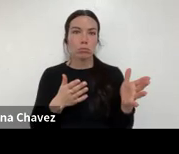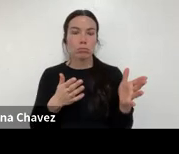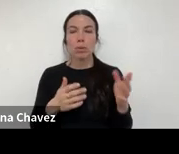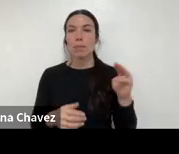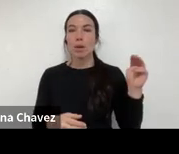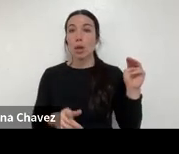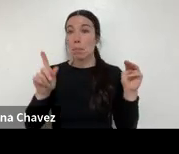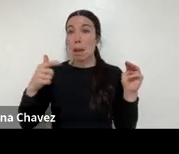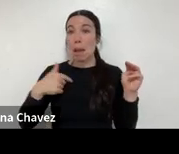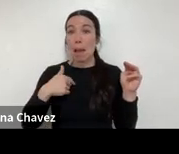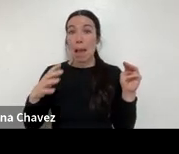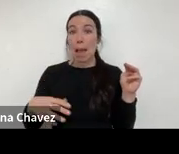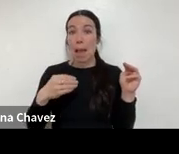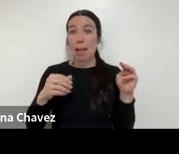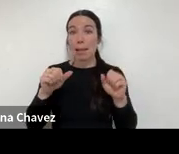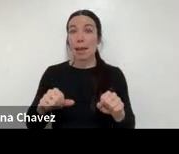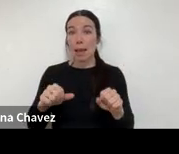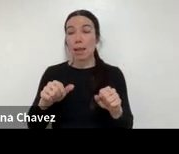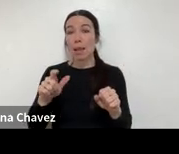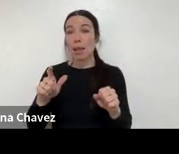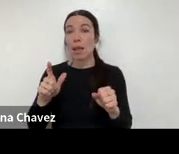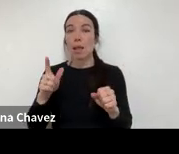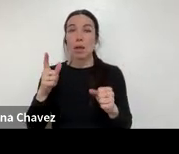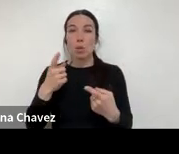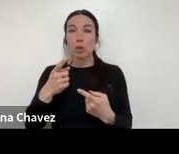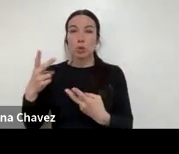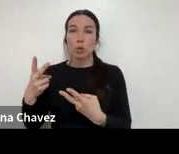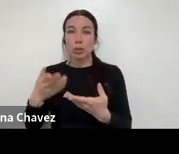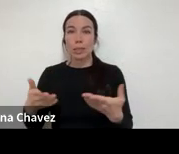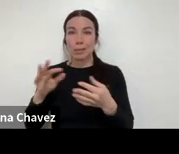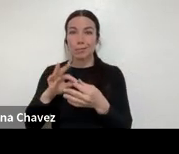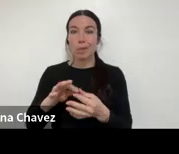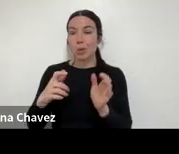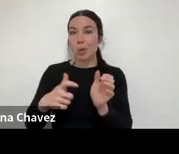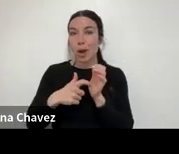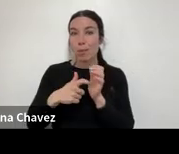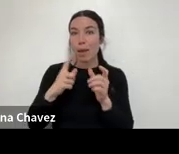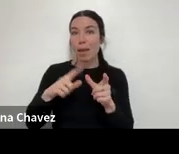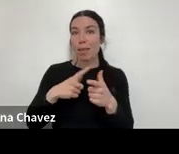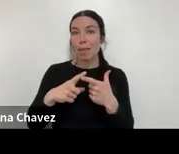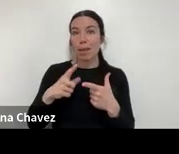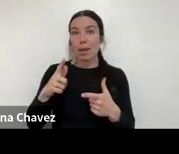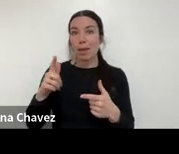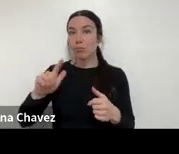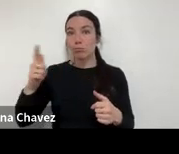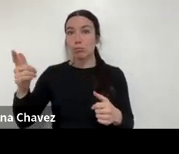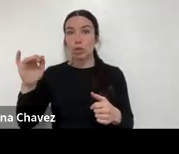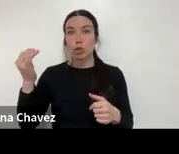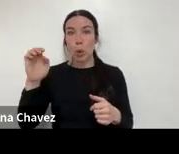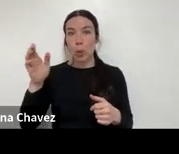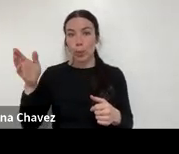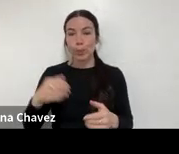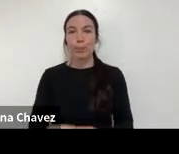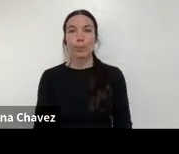maybe I can add just a couple of things about the requirement and then pass it back Mhm. up to Joe.